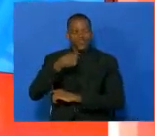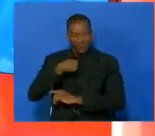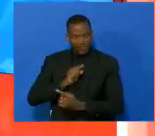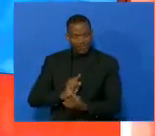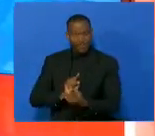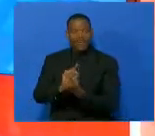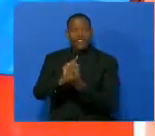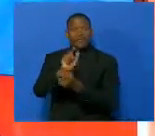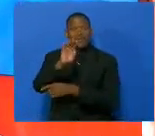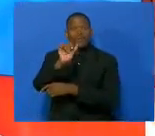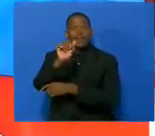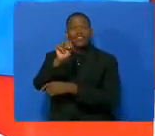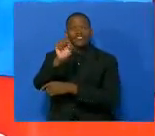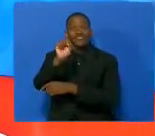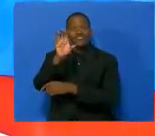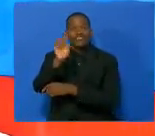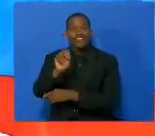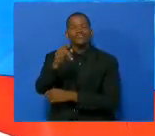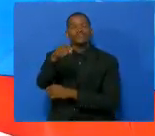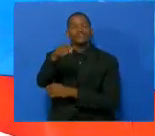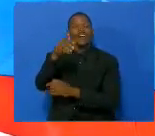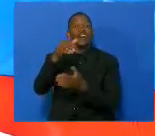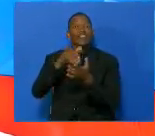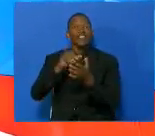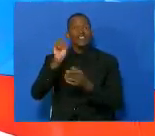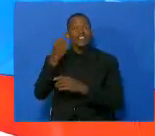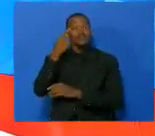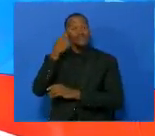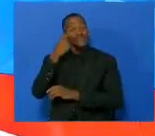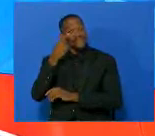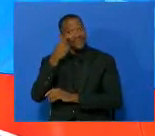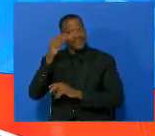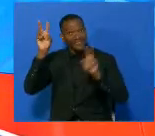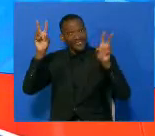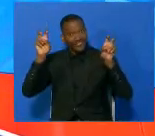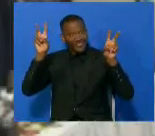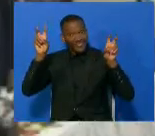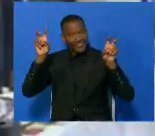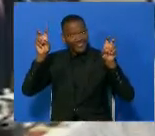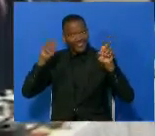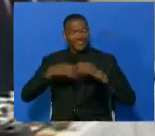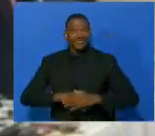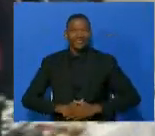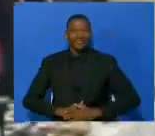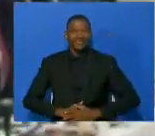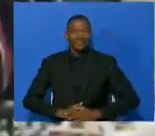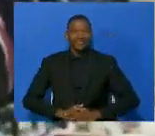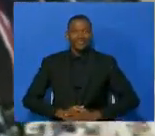ntse o kopana le nna Benson Phuthego makore ditibola hela ka go leba ditlhogo.